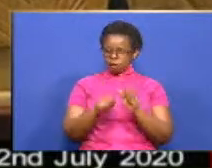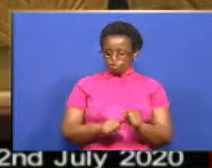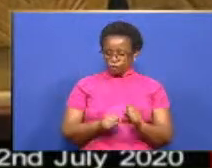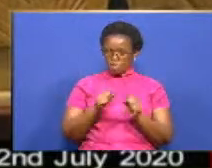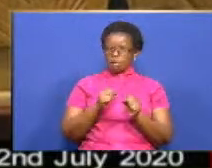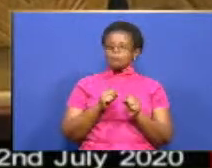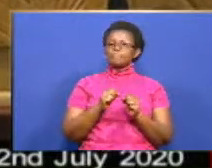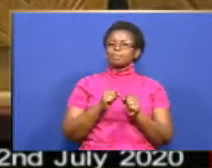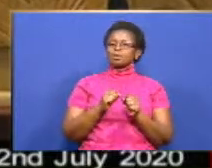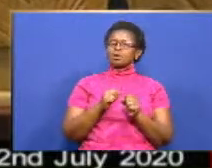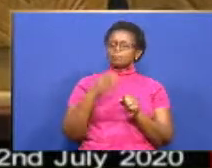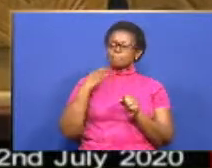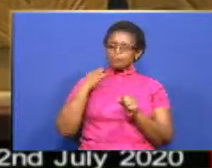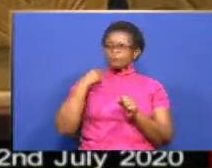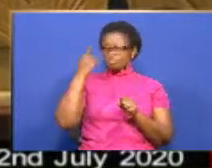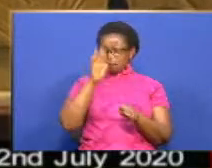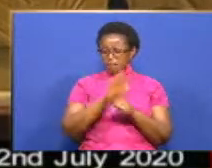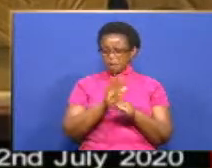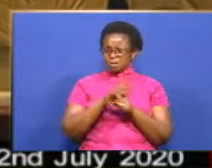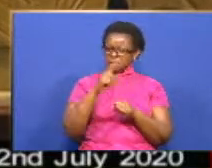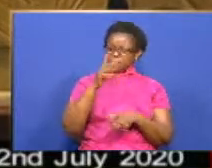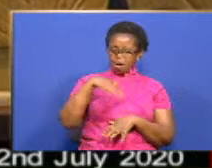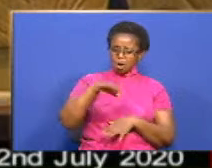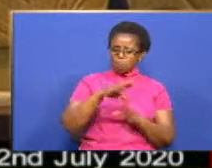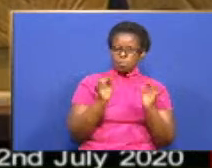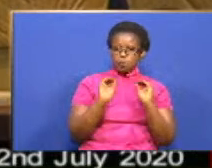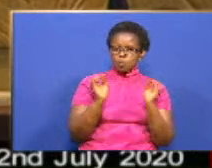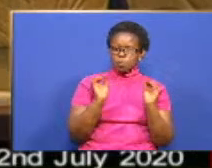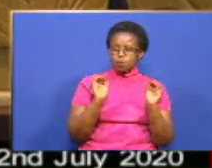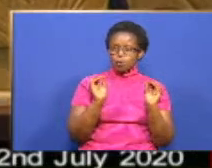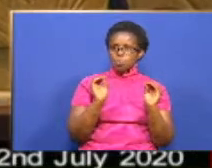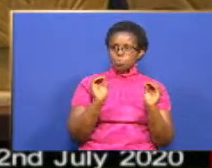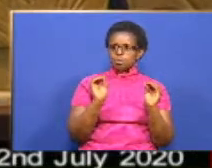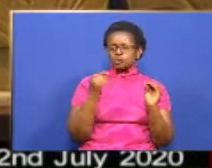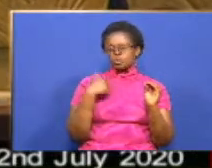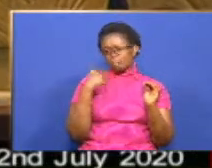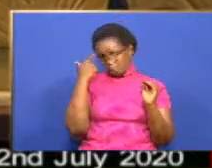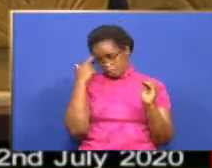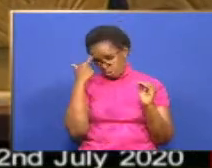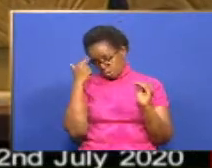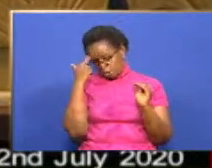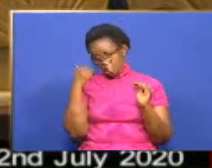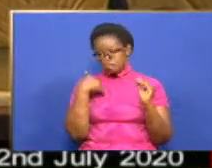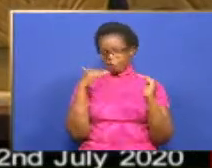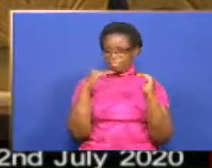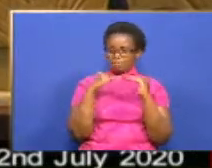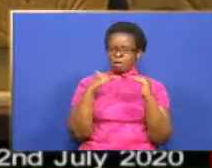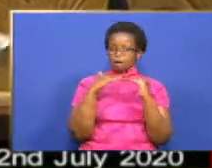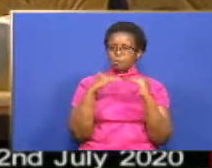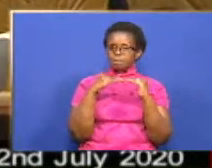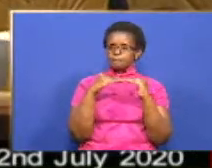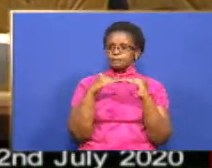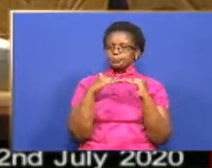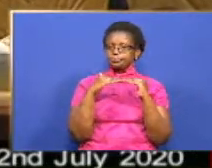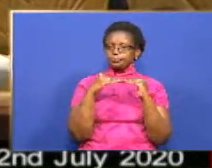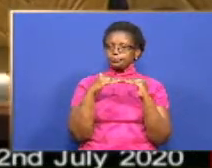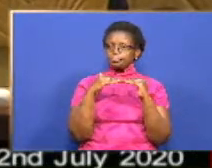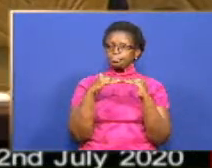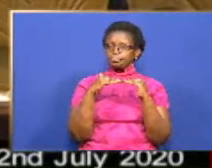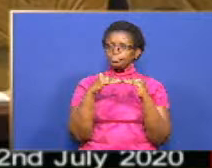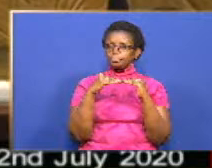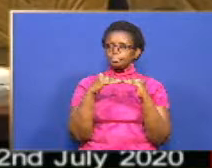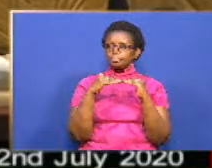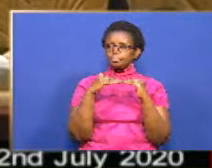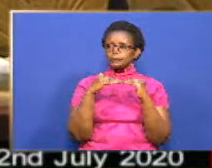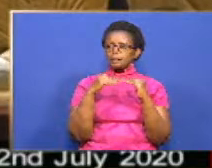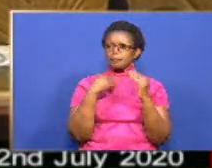is indisposed, not in the House. I think it's only fair that we allow also. I've also looked through these